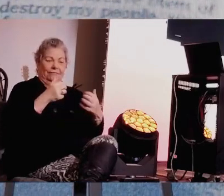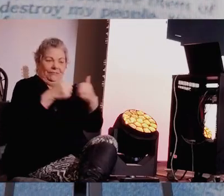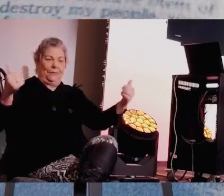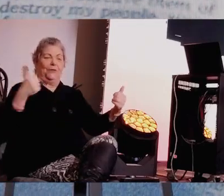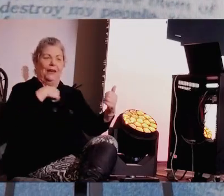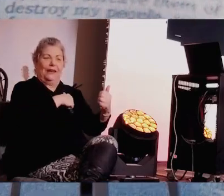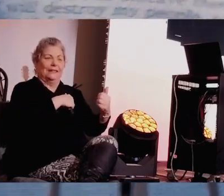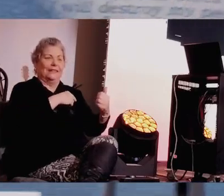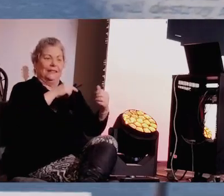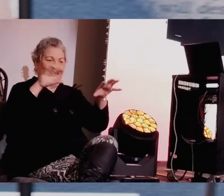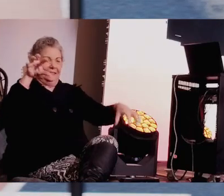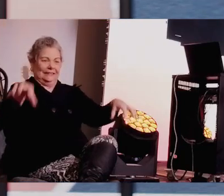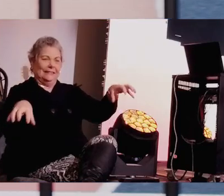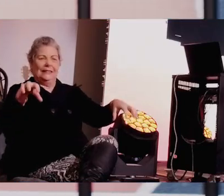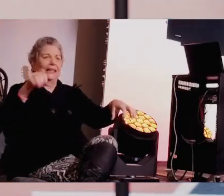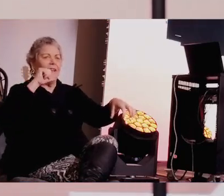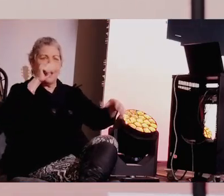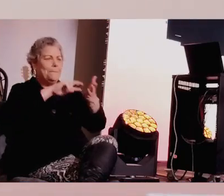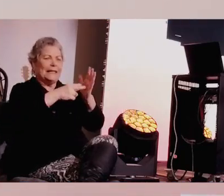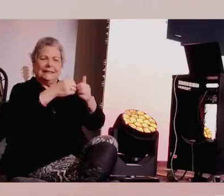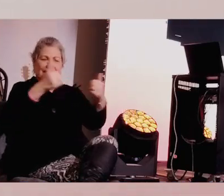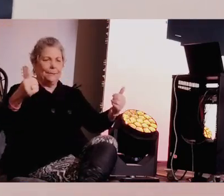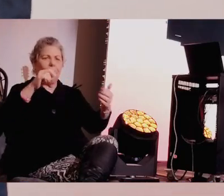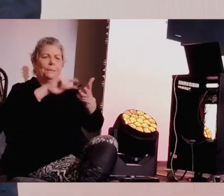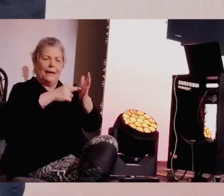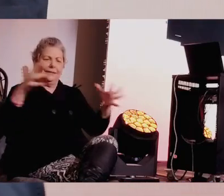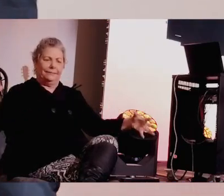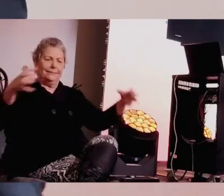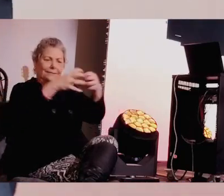were never meant to camp because they were meant to be together.